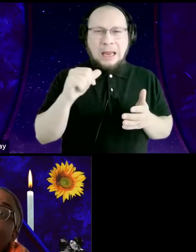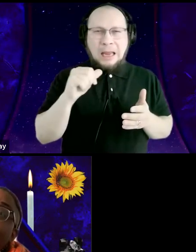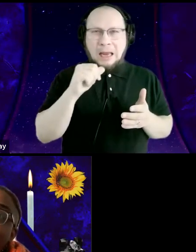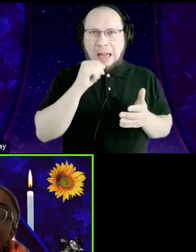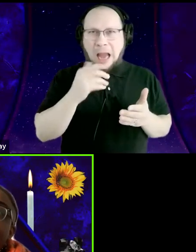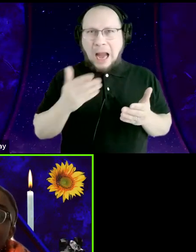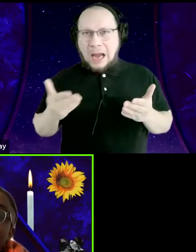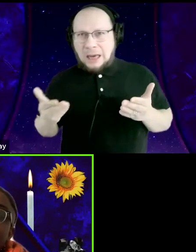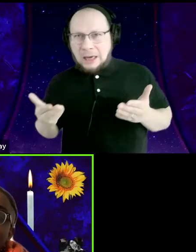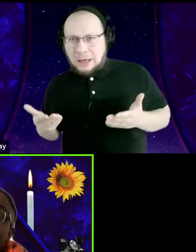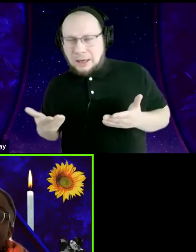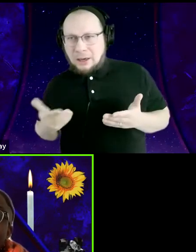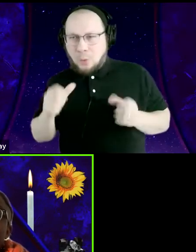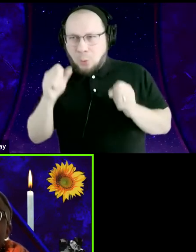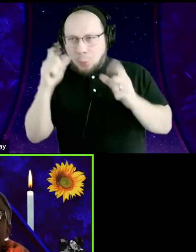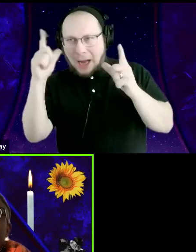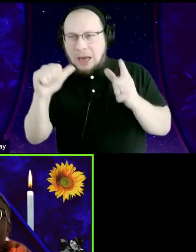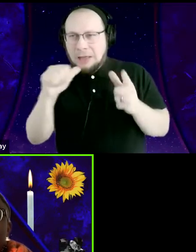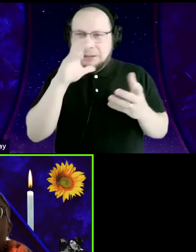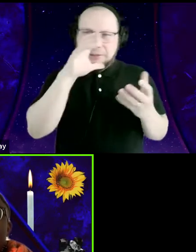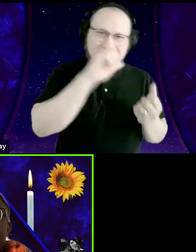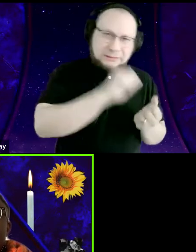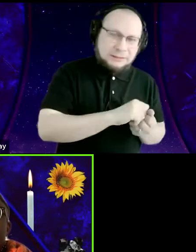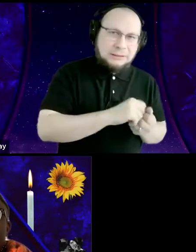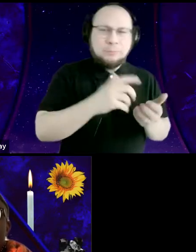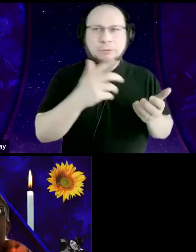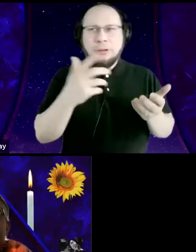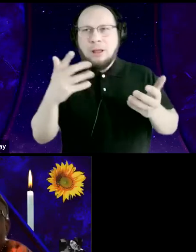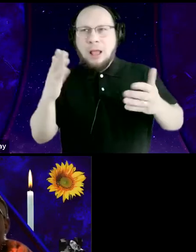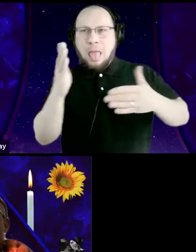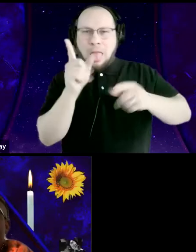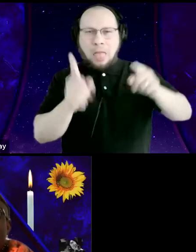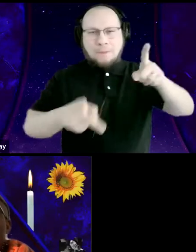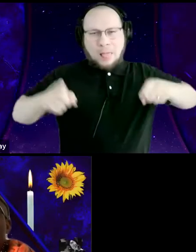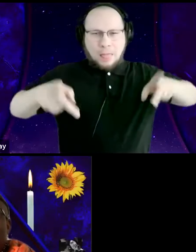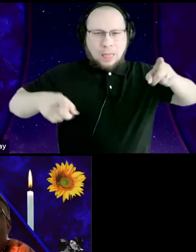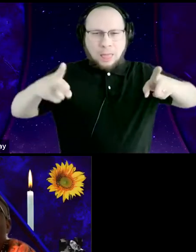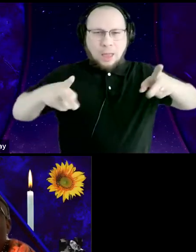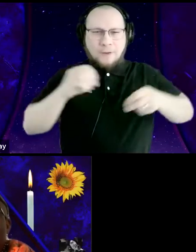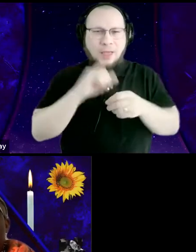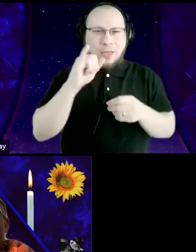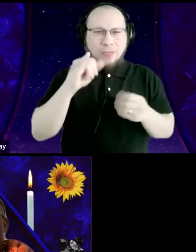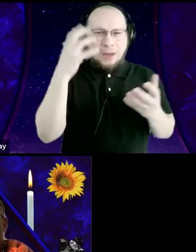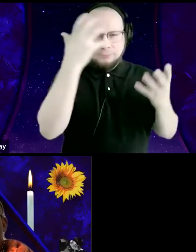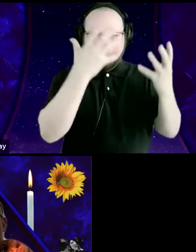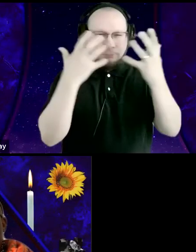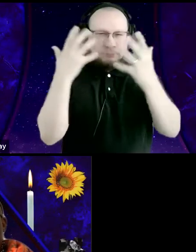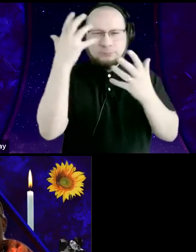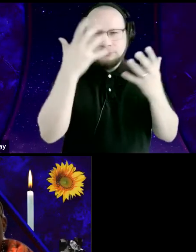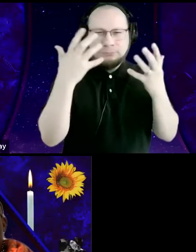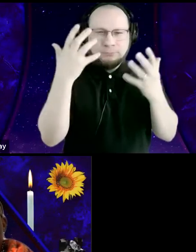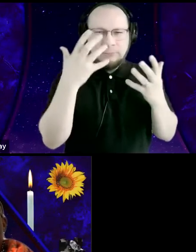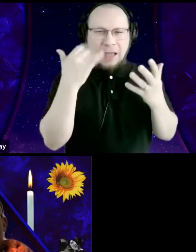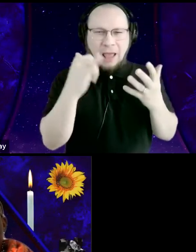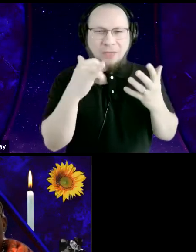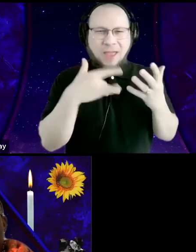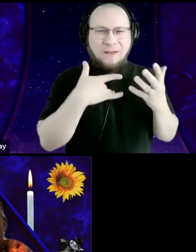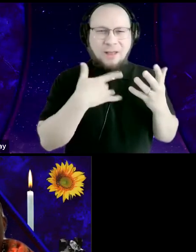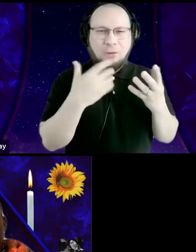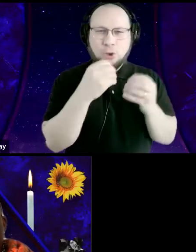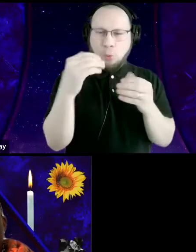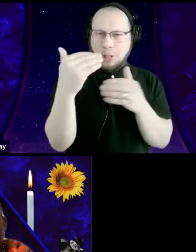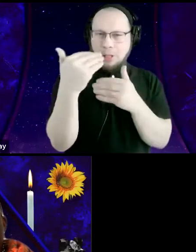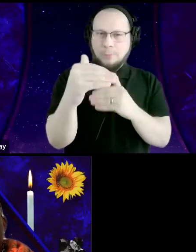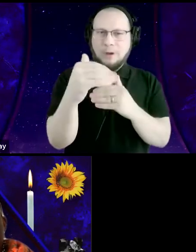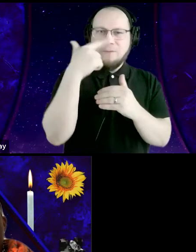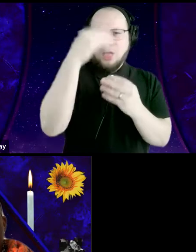there, and just like existing in that, in the sort of limitless of